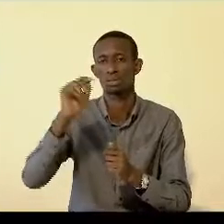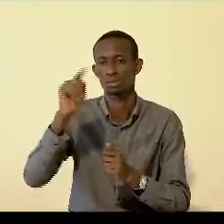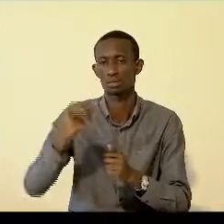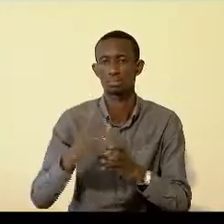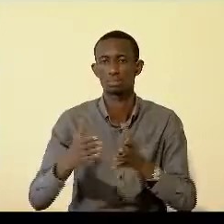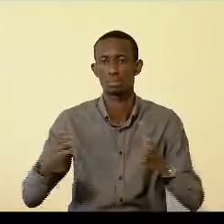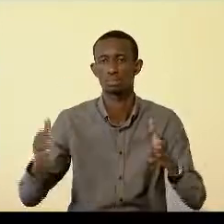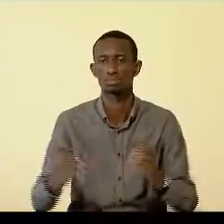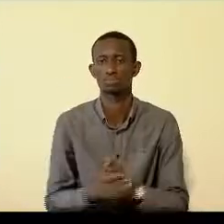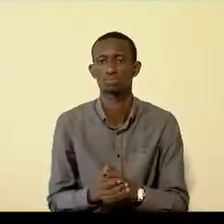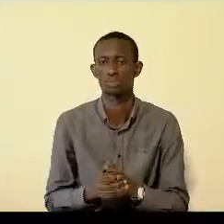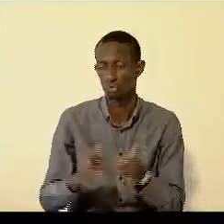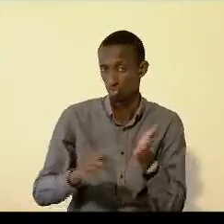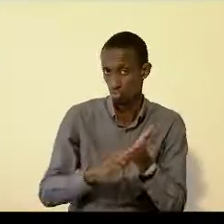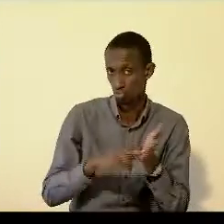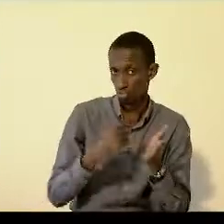using